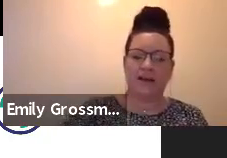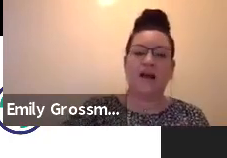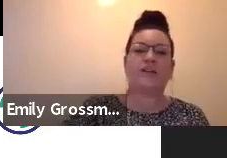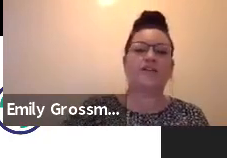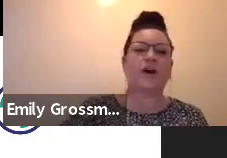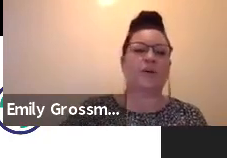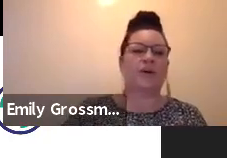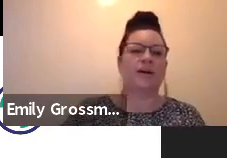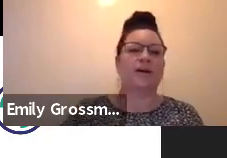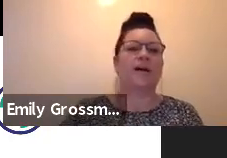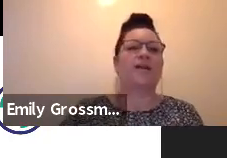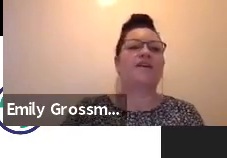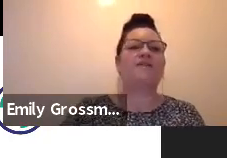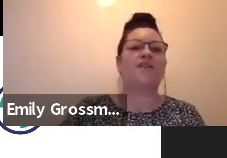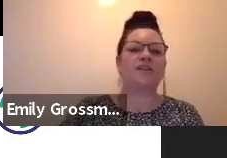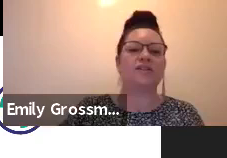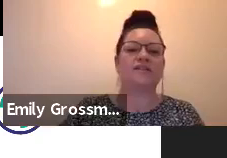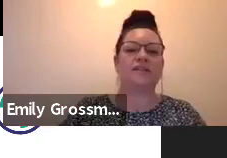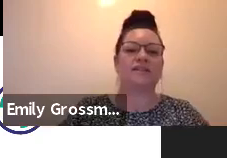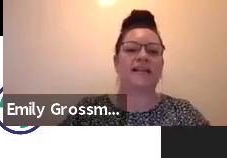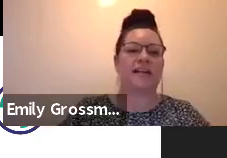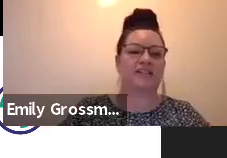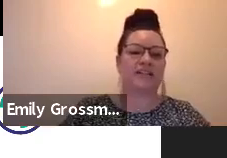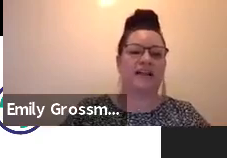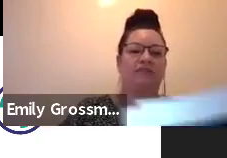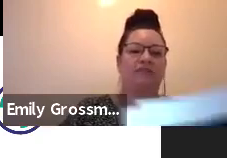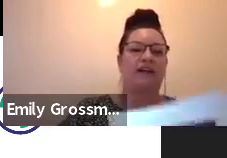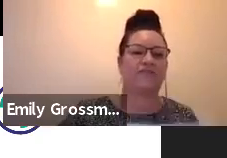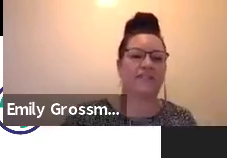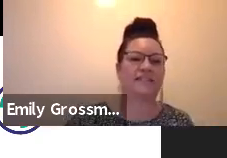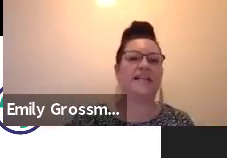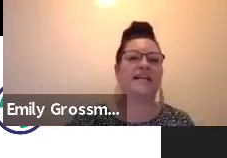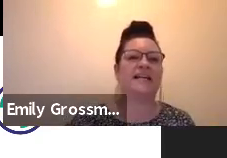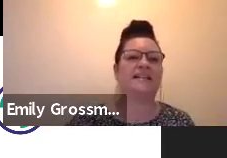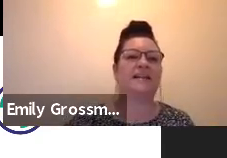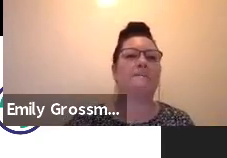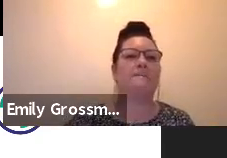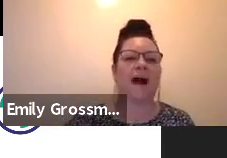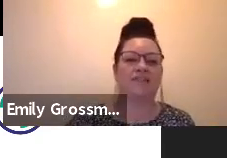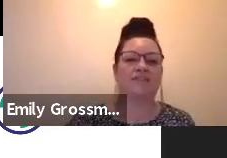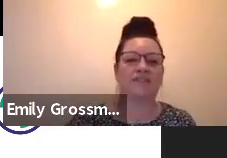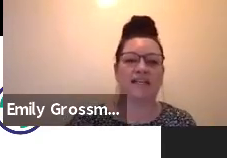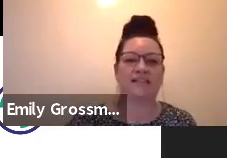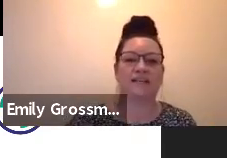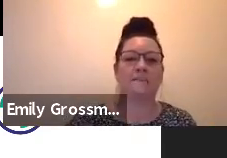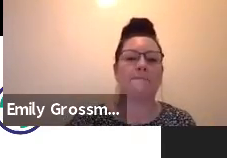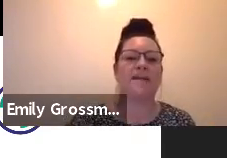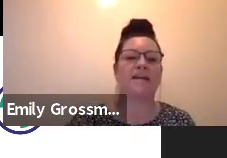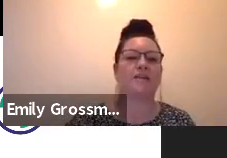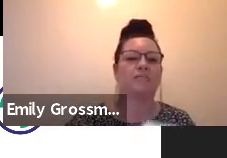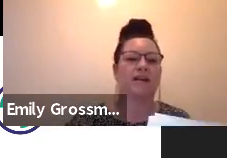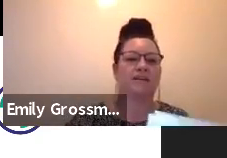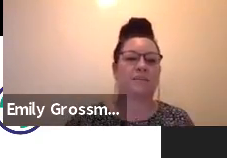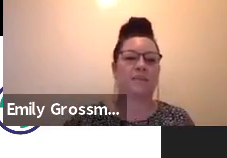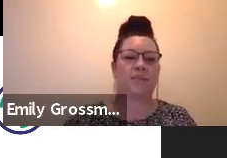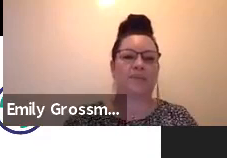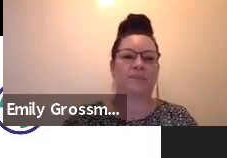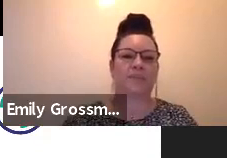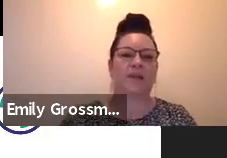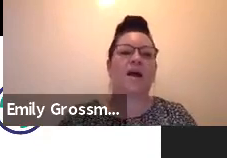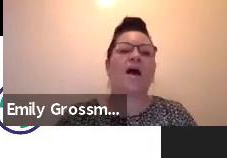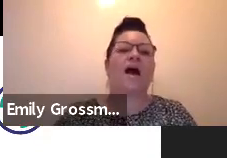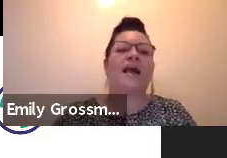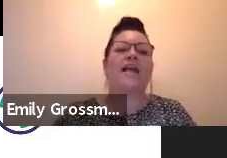Okay, so the first section that I referenced is mindfulness, being in the present